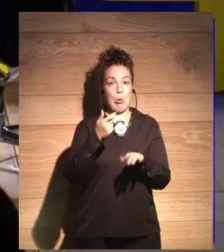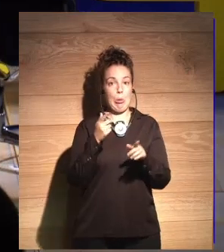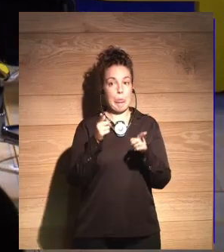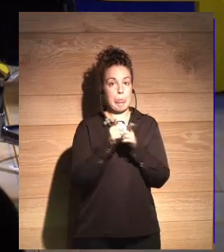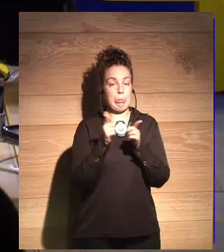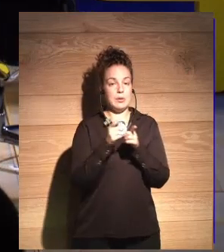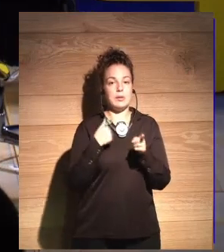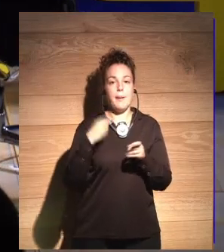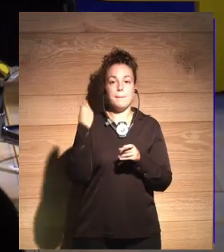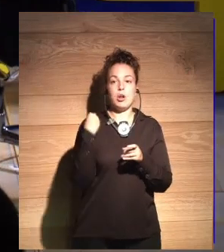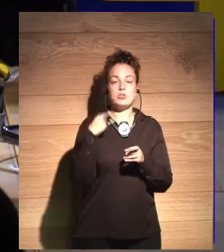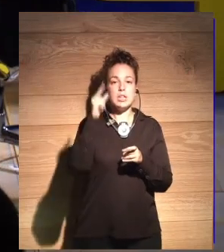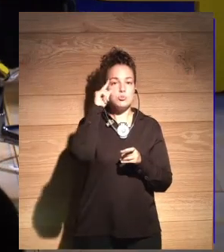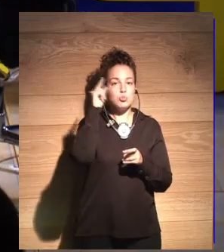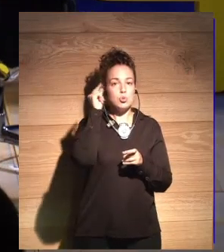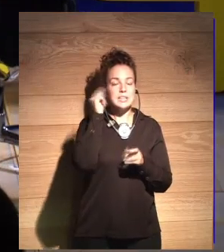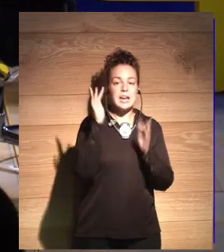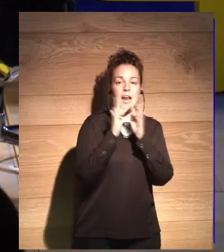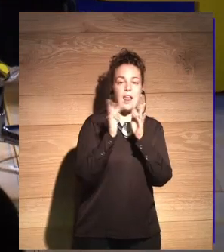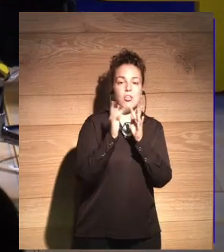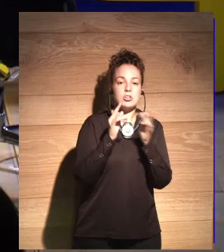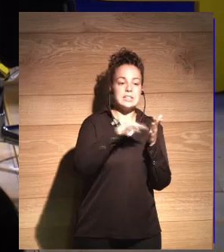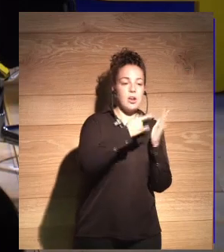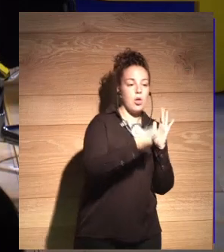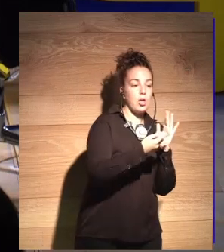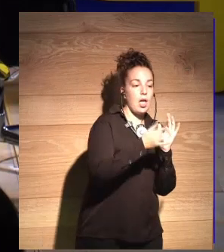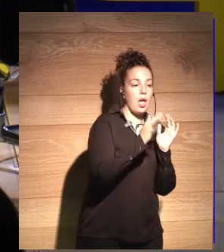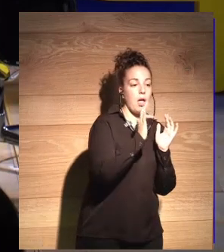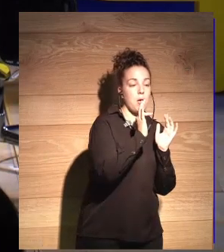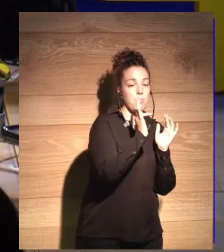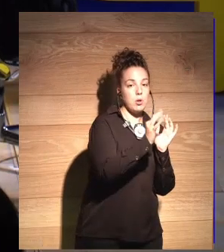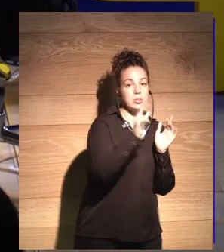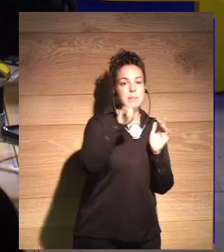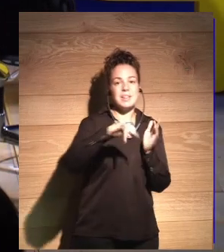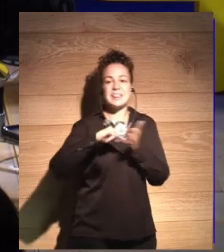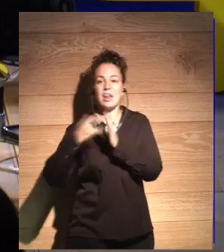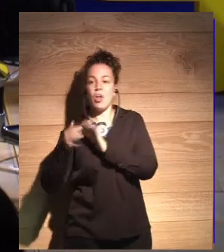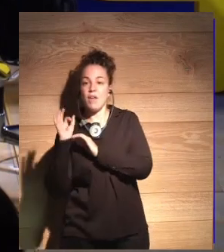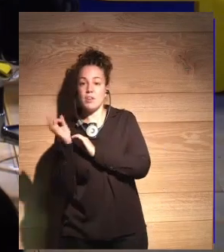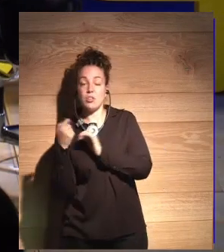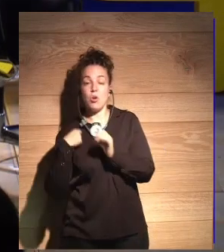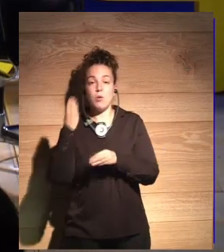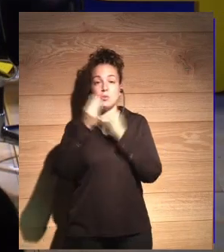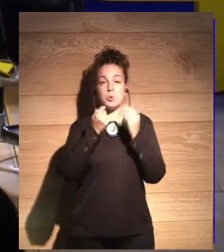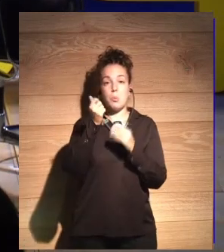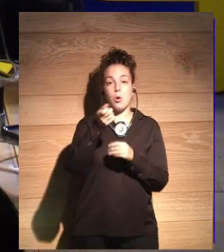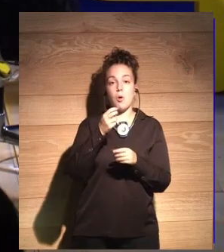audience. Through Twitter, they were asking what relationship should we have